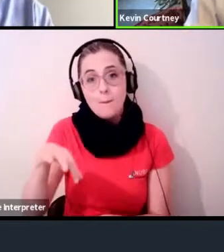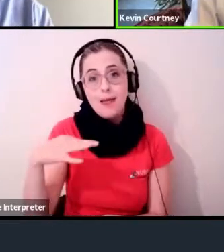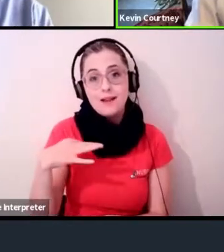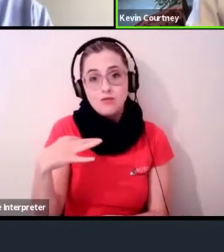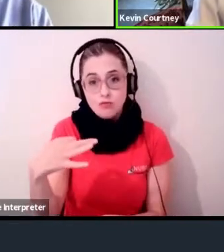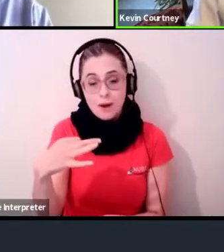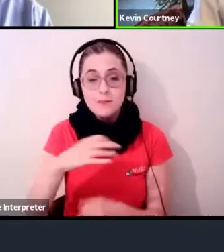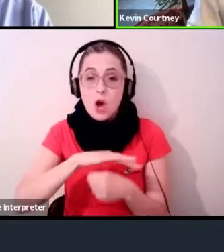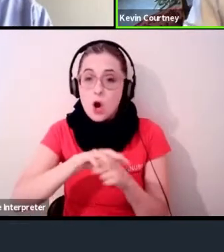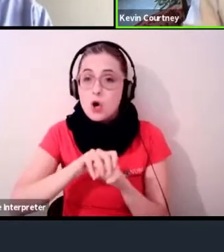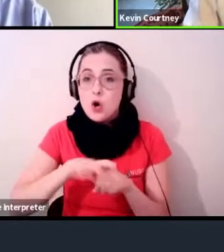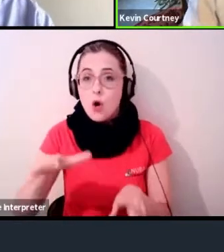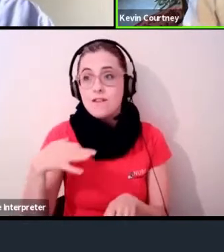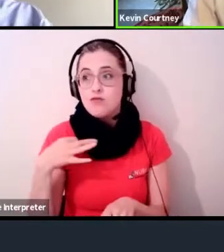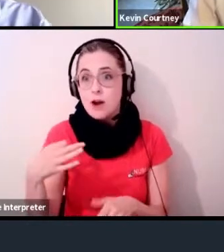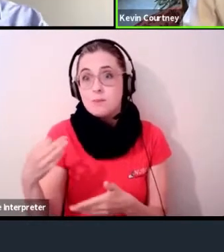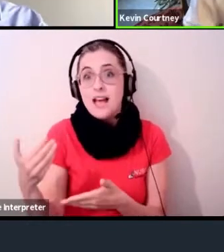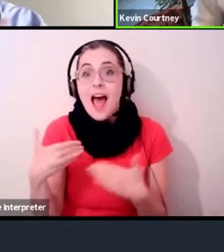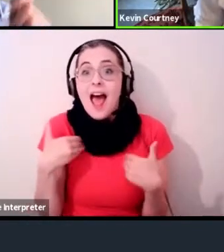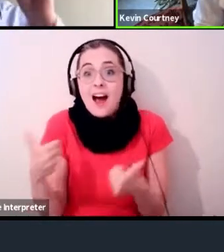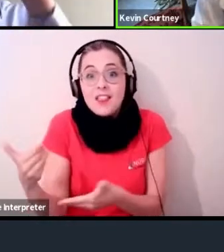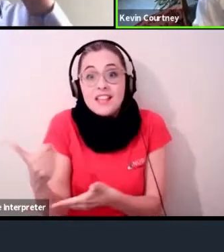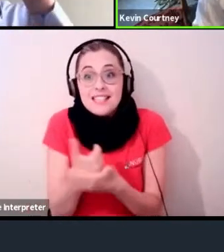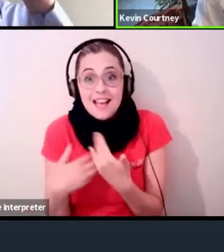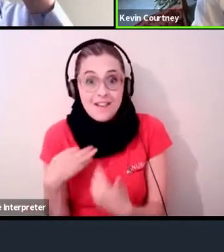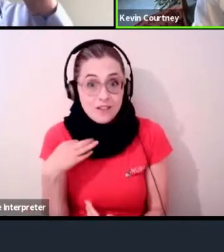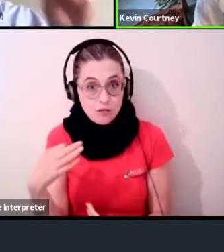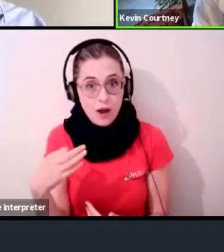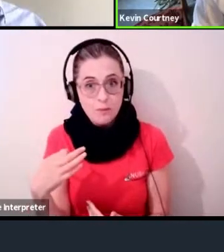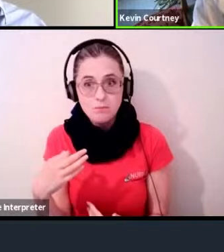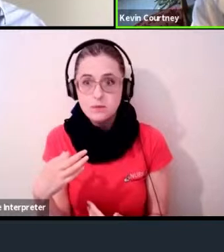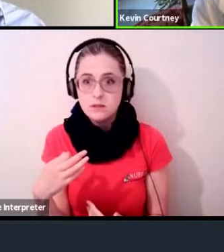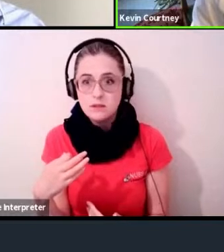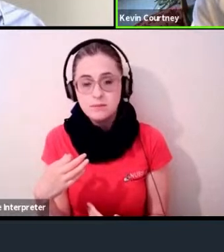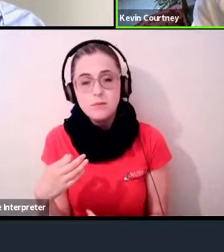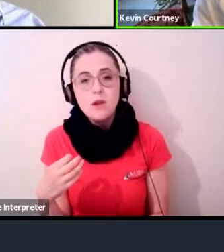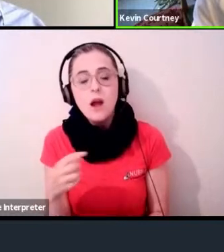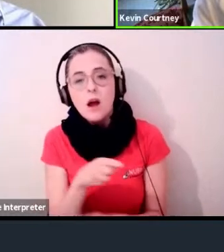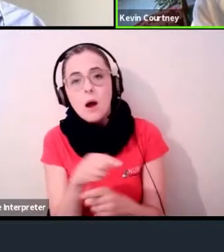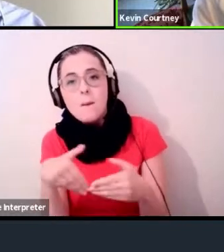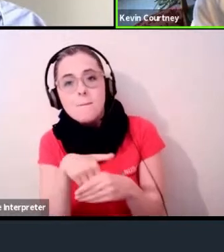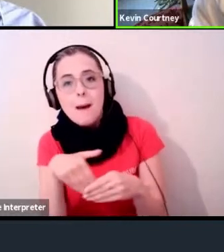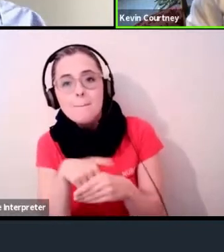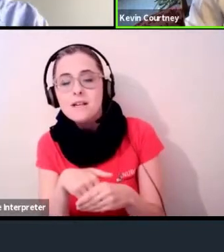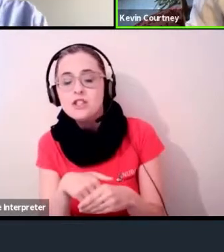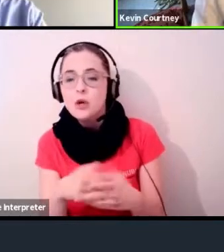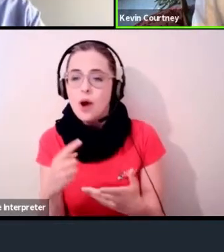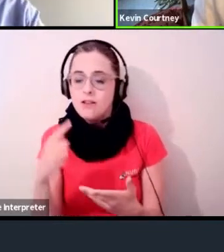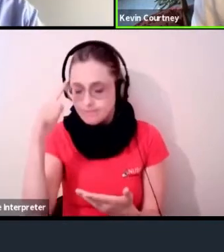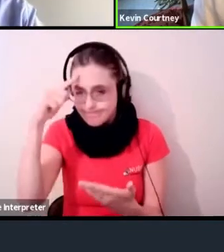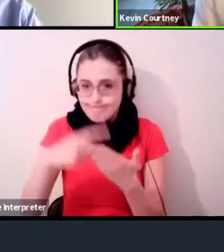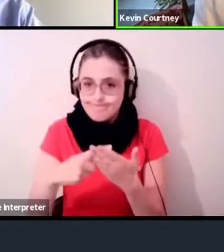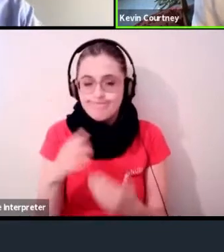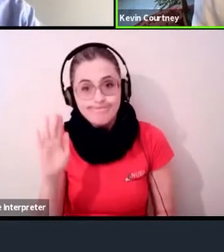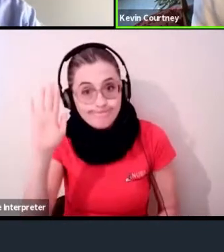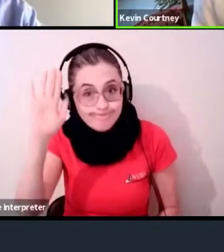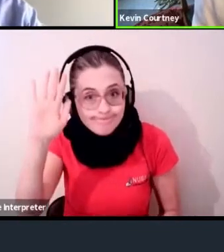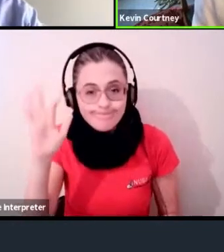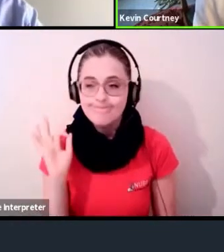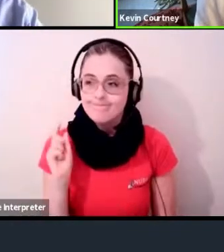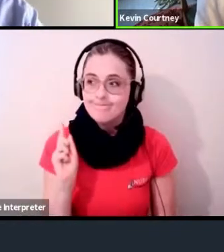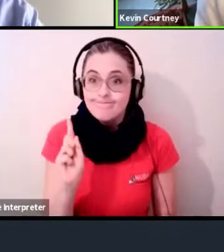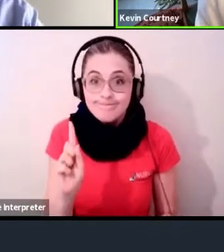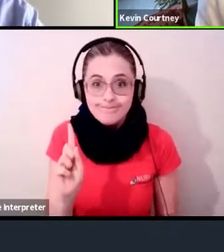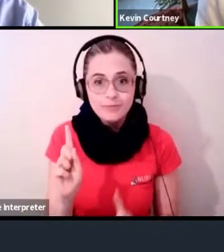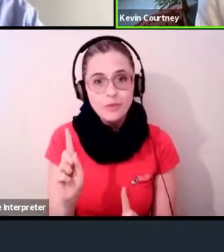health and safety reps, people who step forward in order to make a real contribution, and in doing